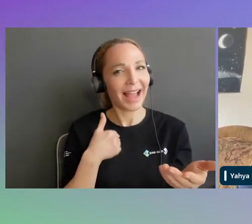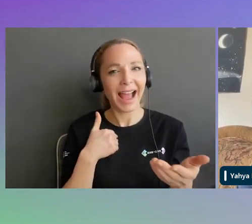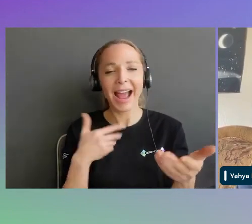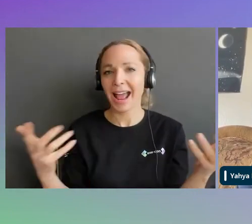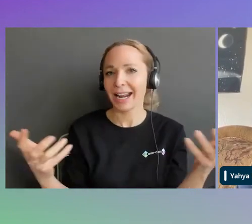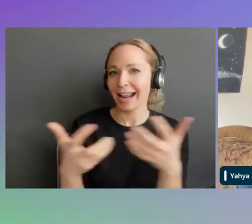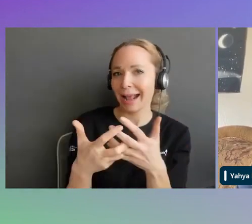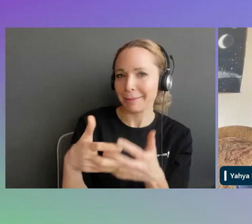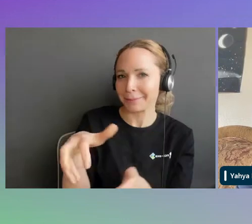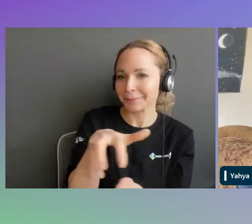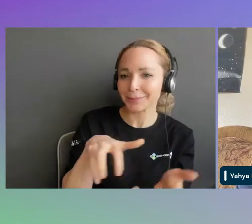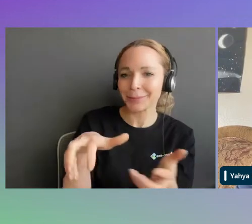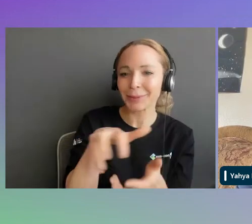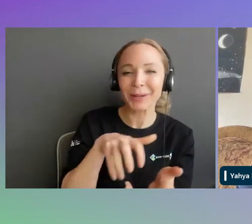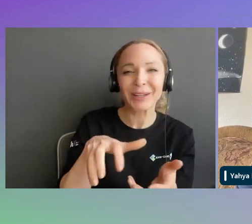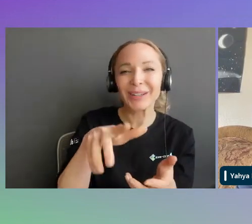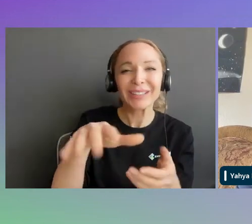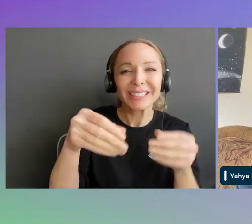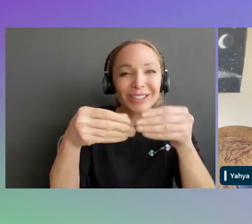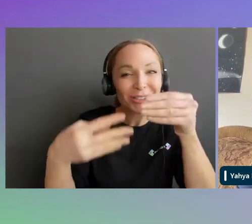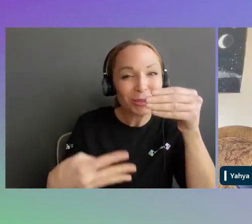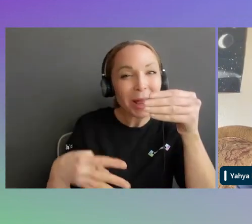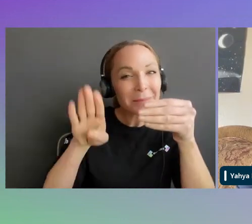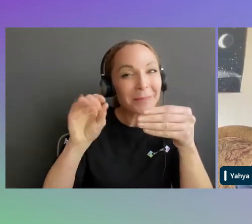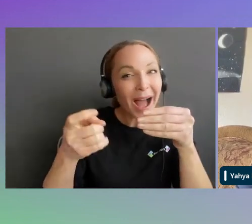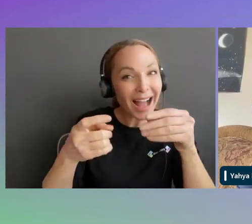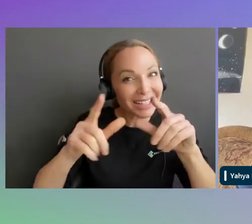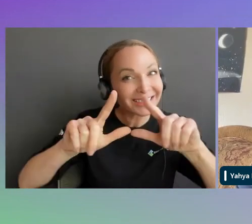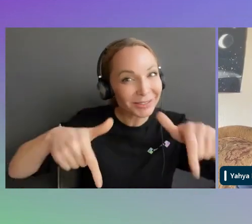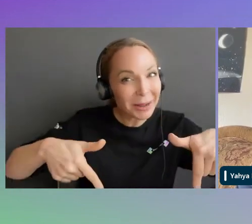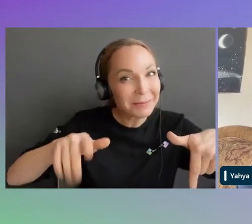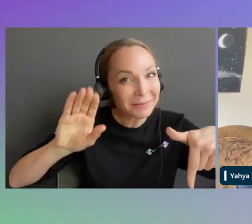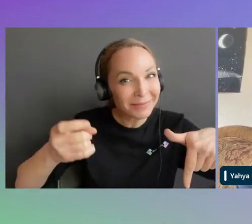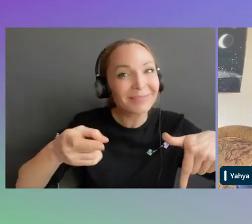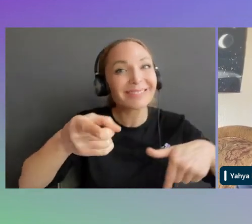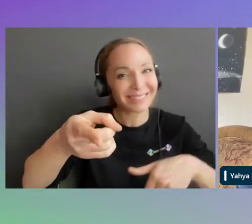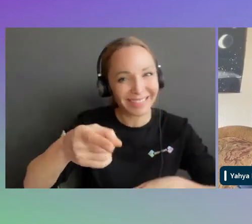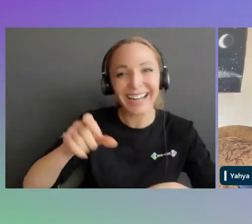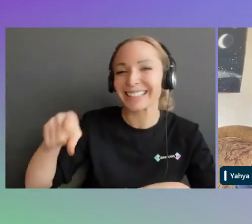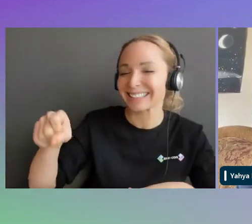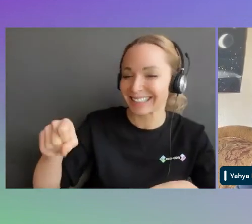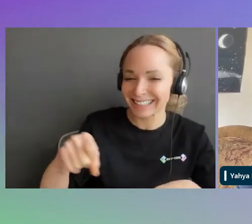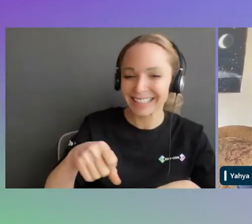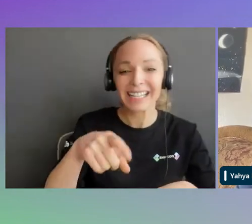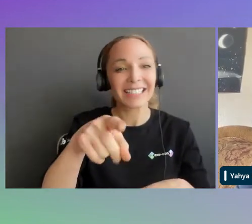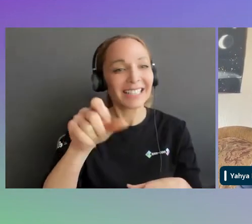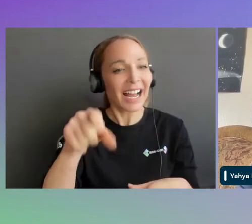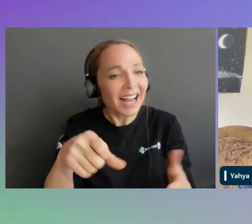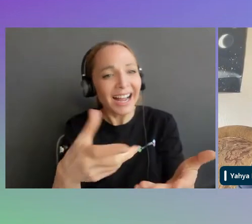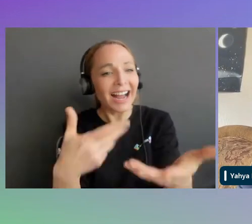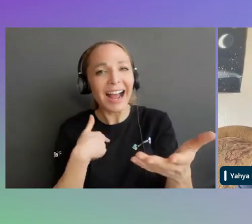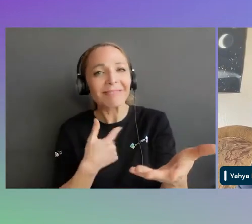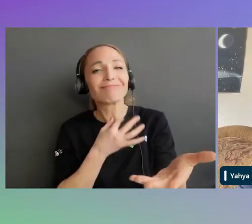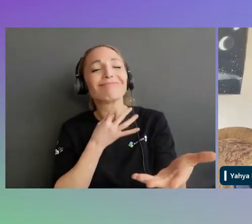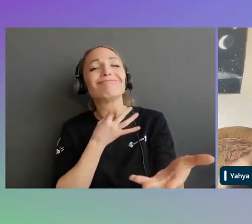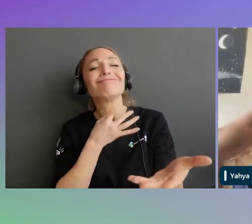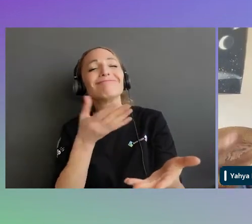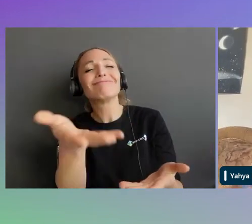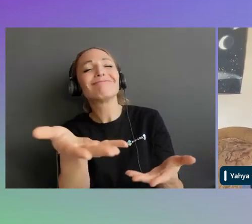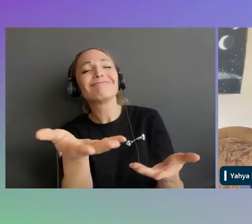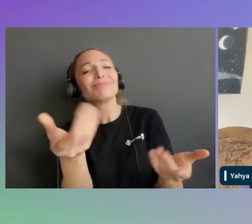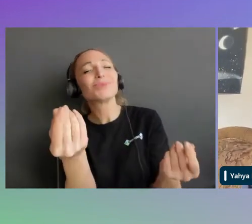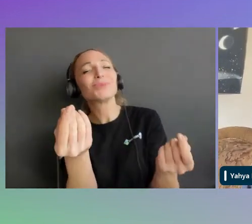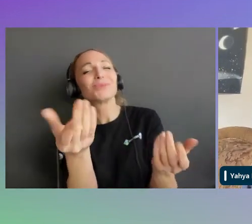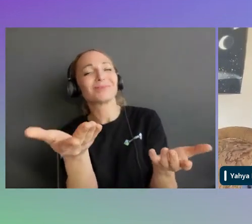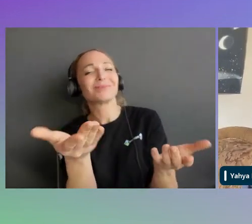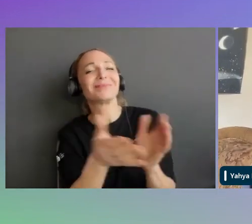combo Dropbox, I believe it Little was called box, yeah. combo box, right? So yeah, how do you approach, building a